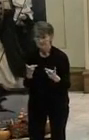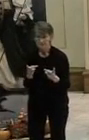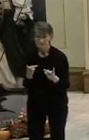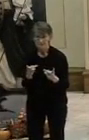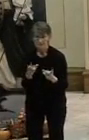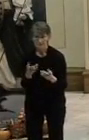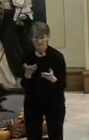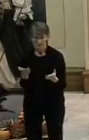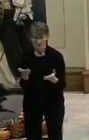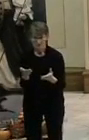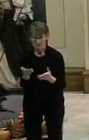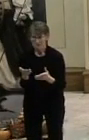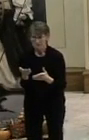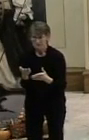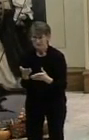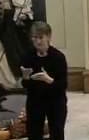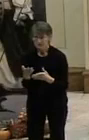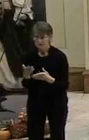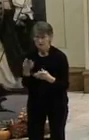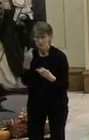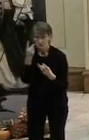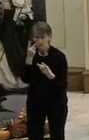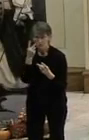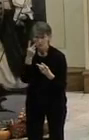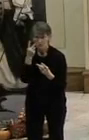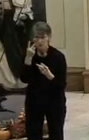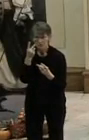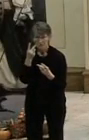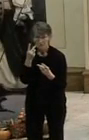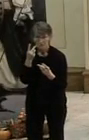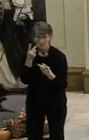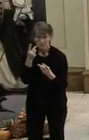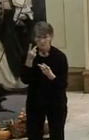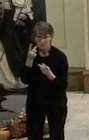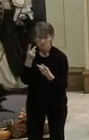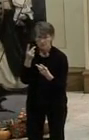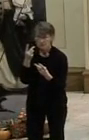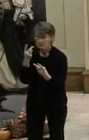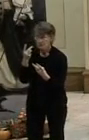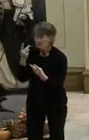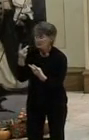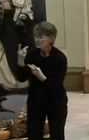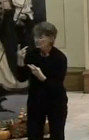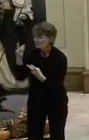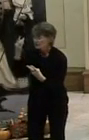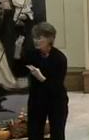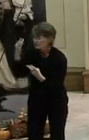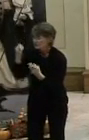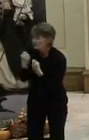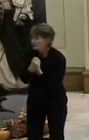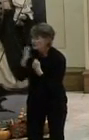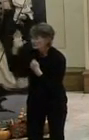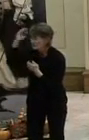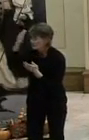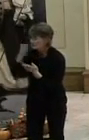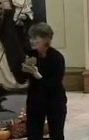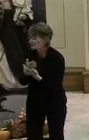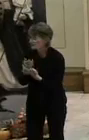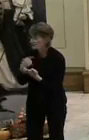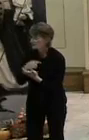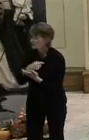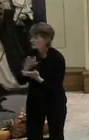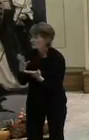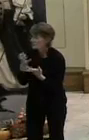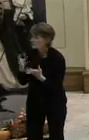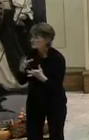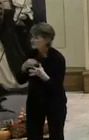in the heart of your most beloved Son, that what we offer may be a gift acceptable to